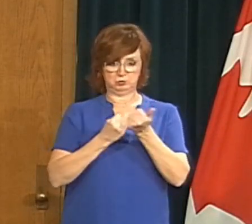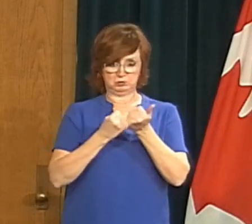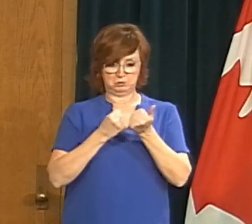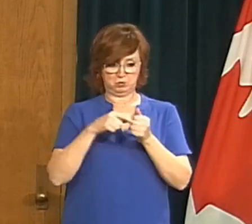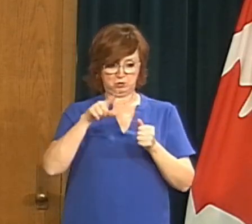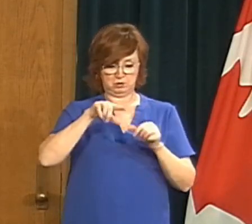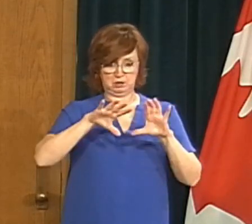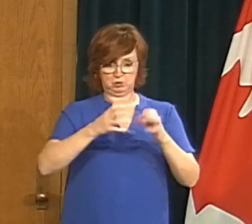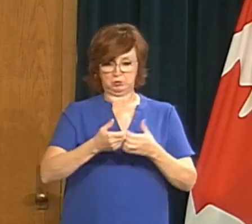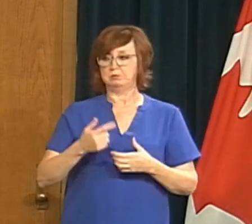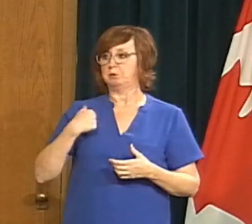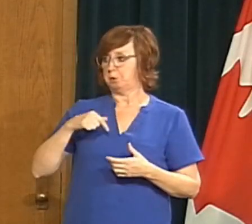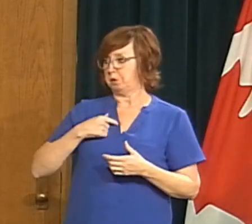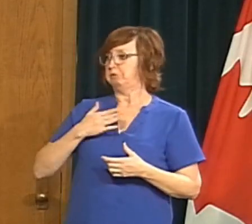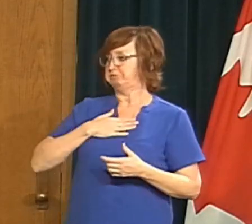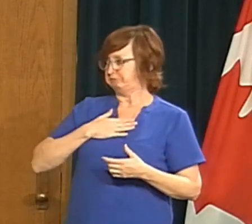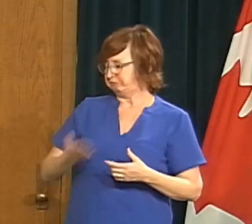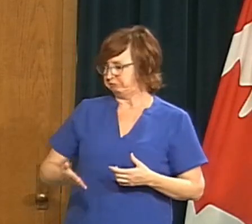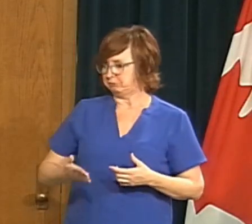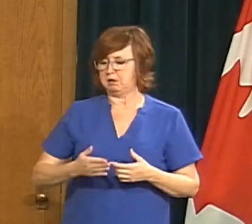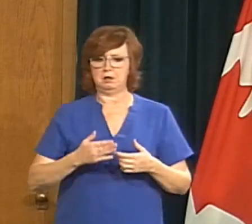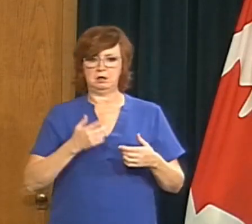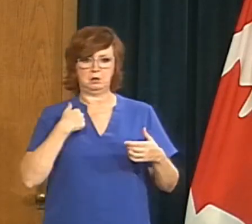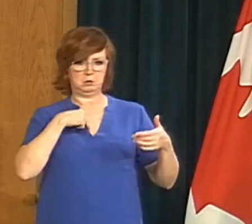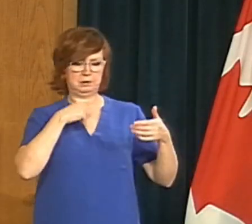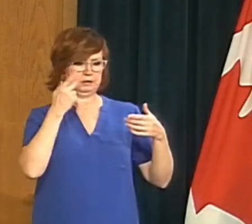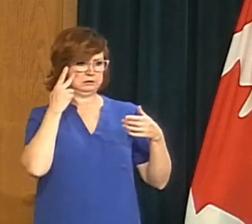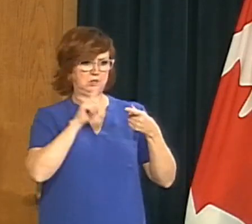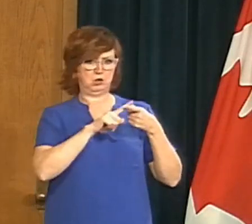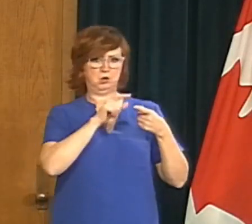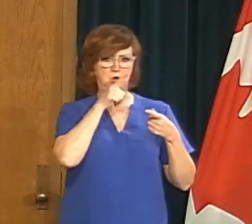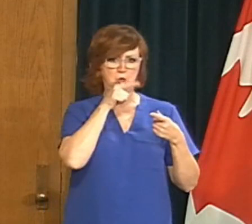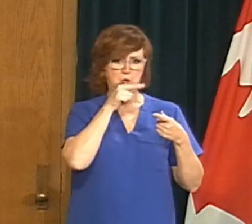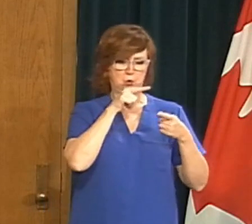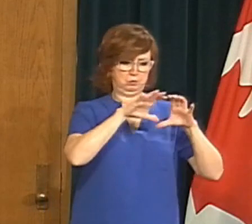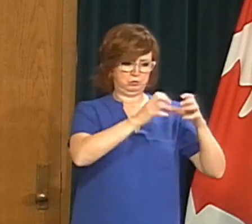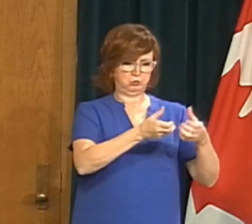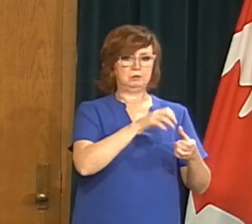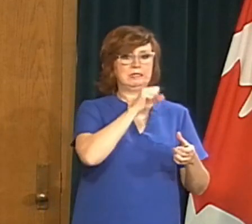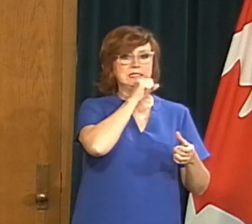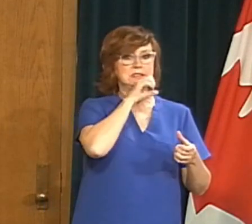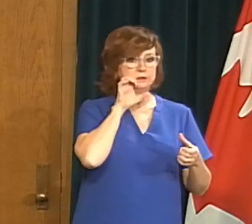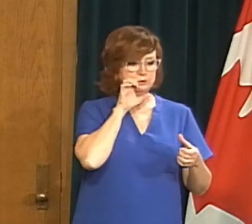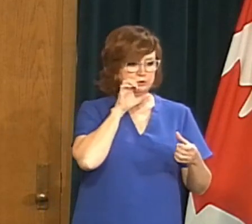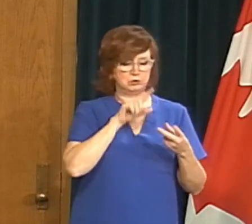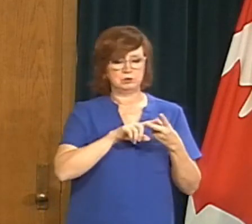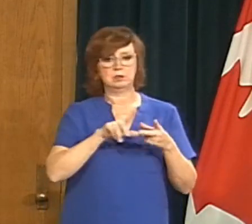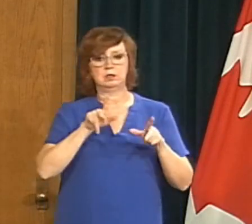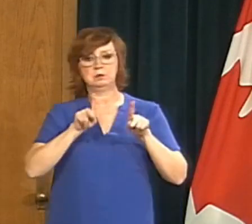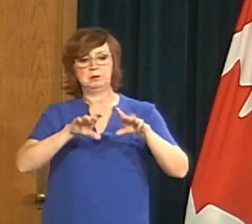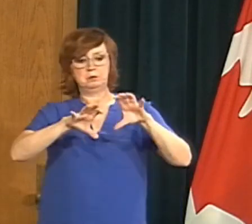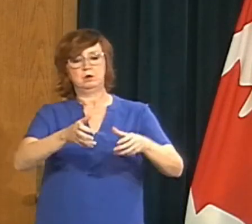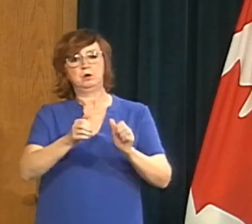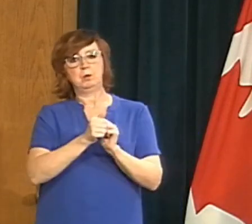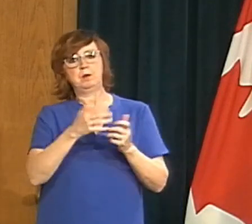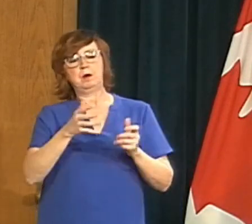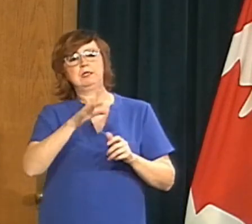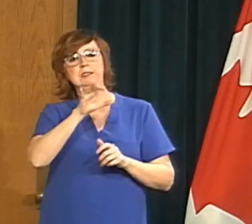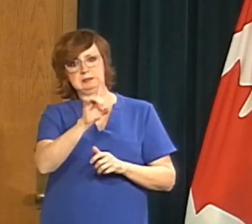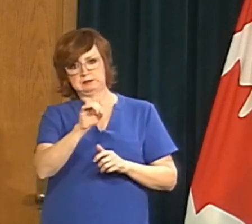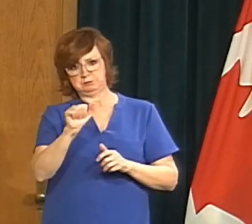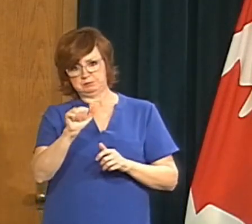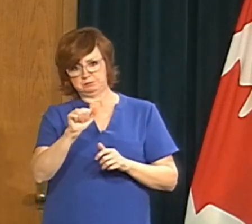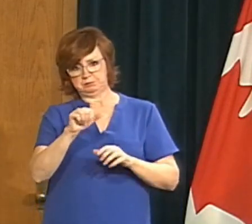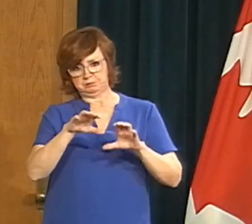disabilities. So when we looked at that, we thought of the group homes and our seniors' homes. And I know for